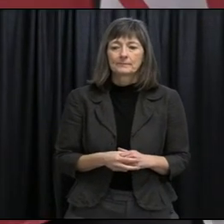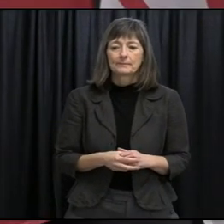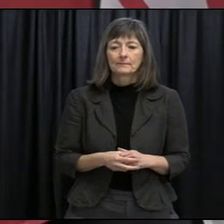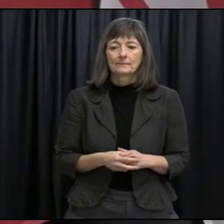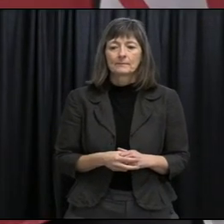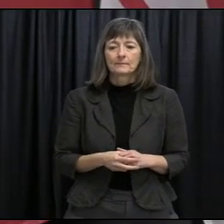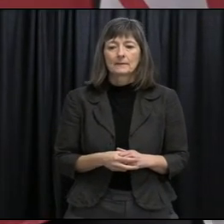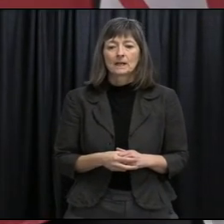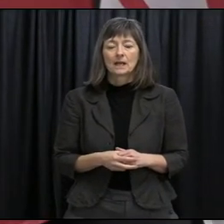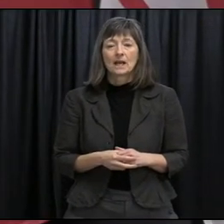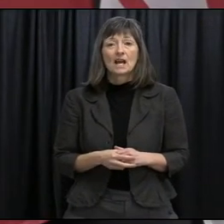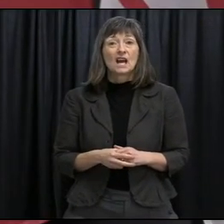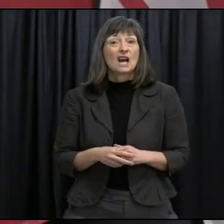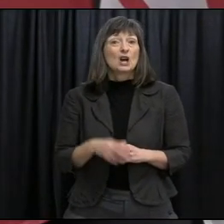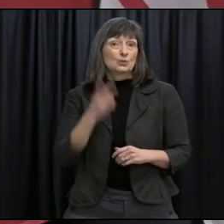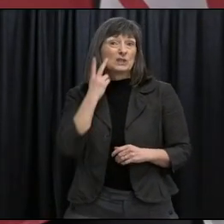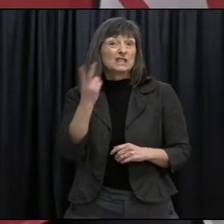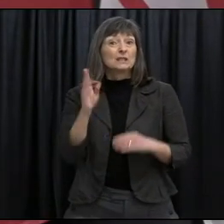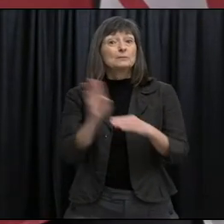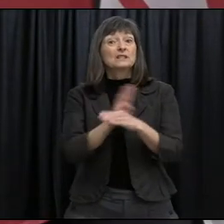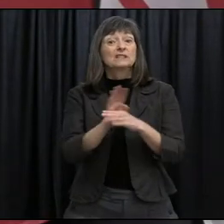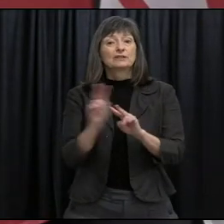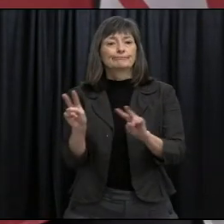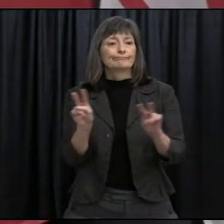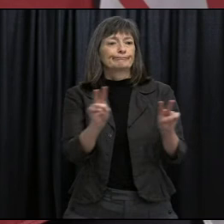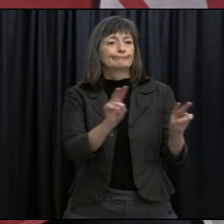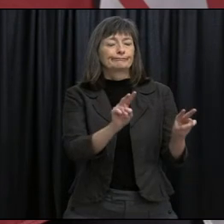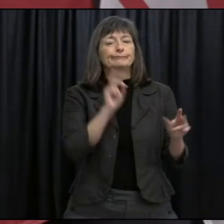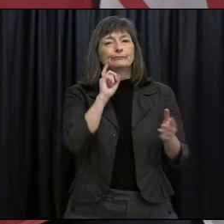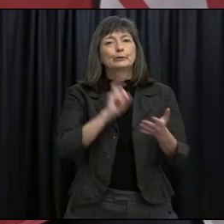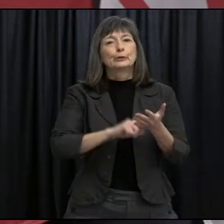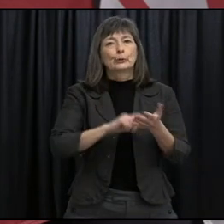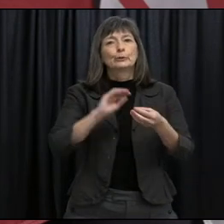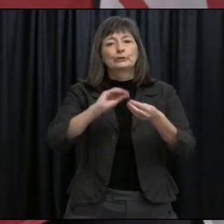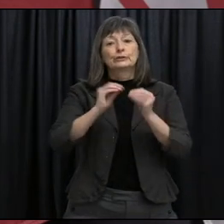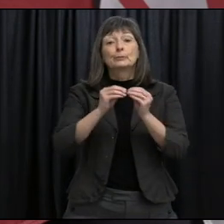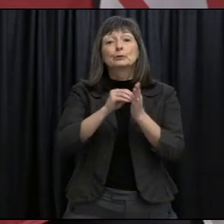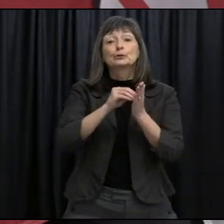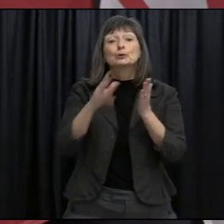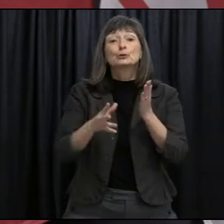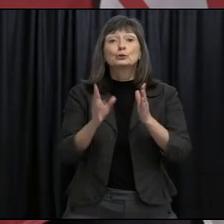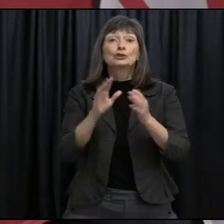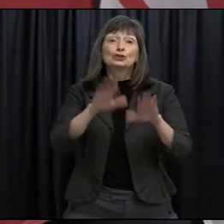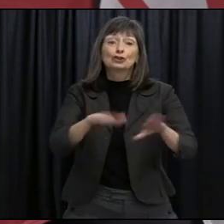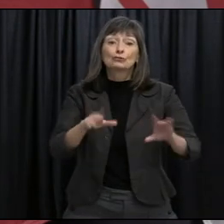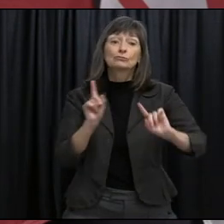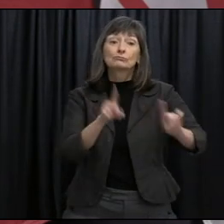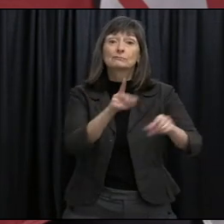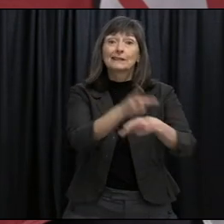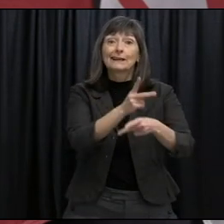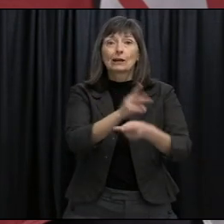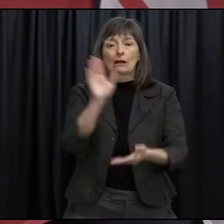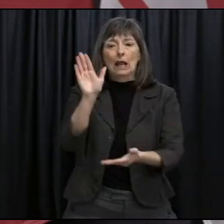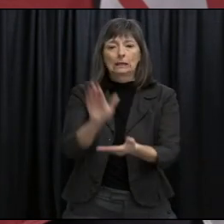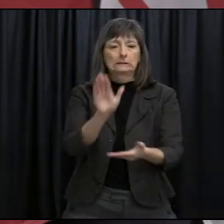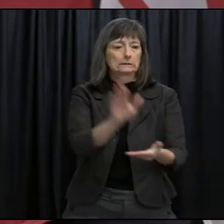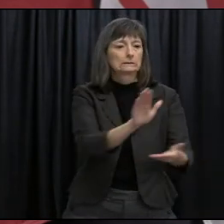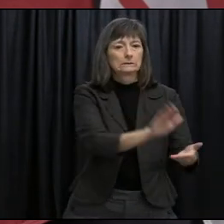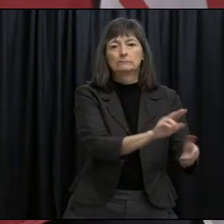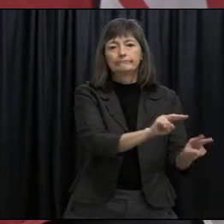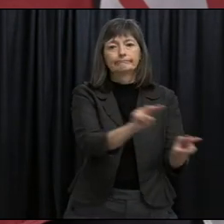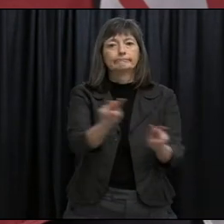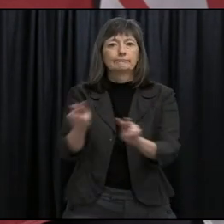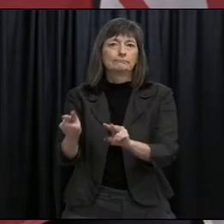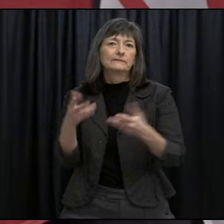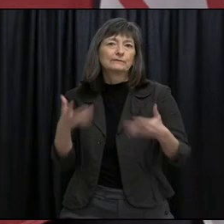across the board we are seeing reduced numbers across the province, we do not anticipate that there will